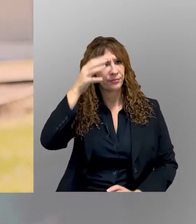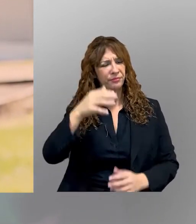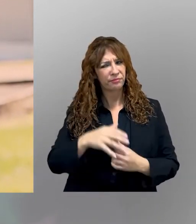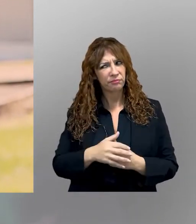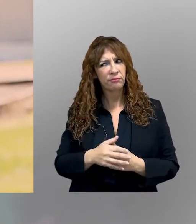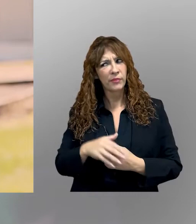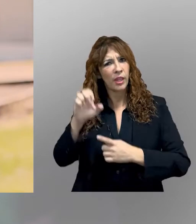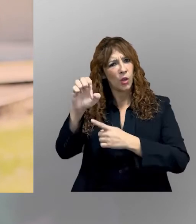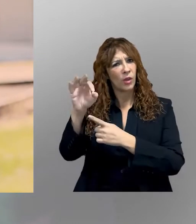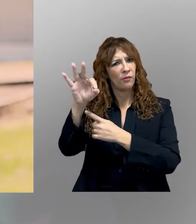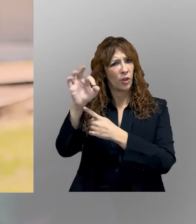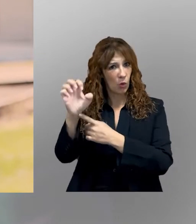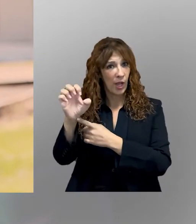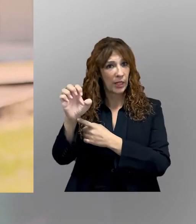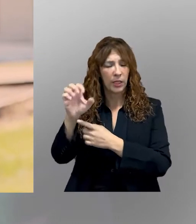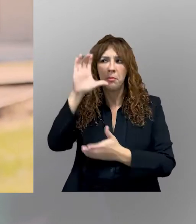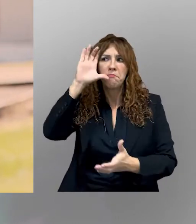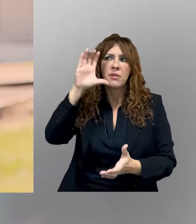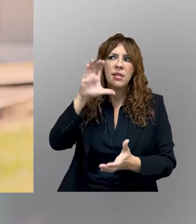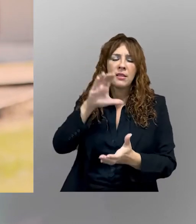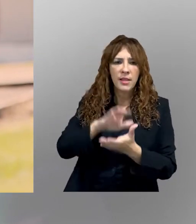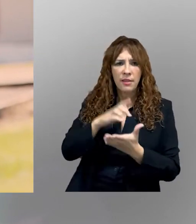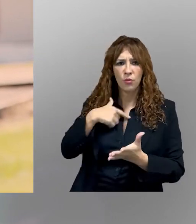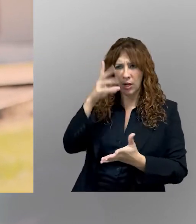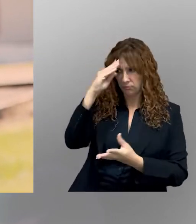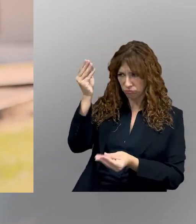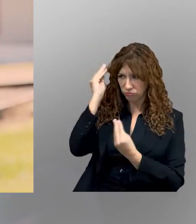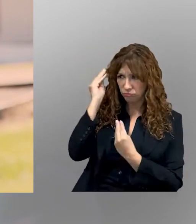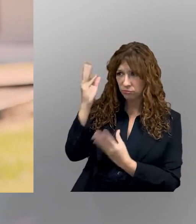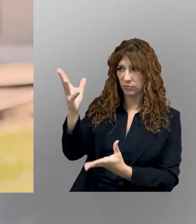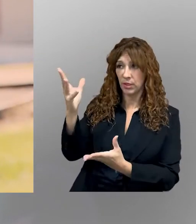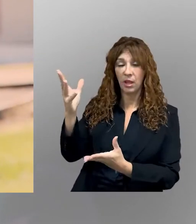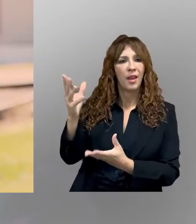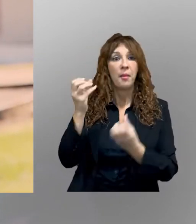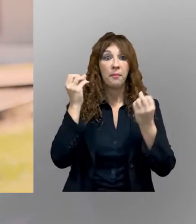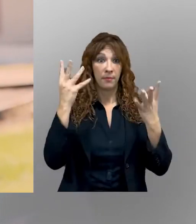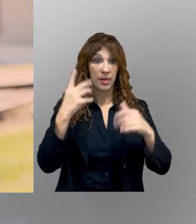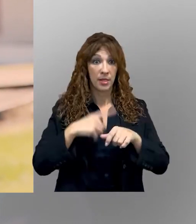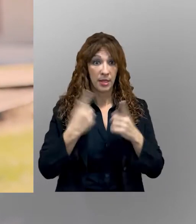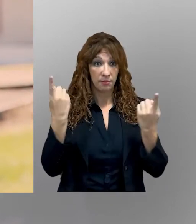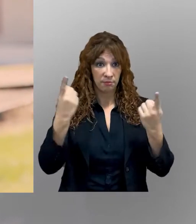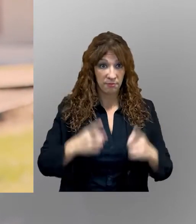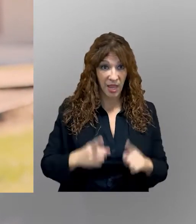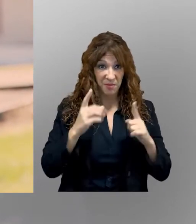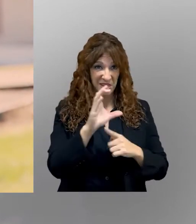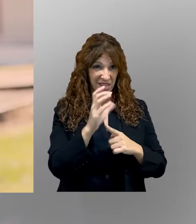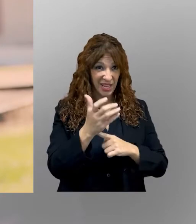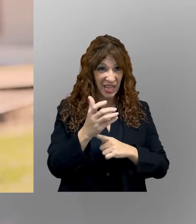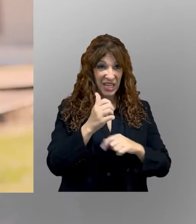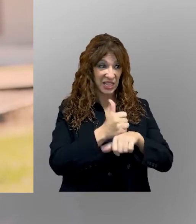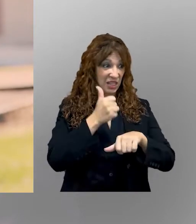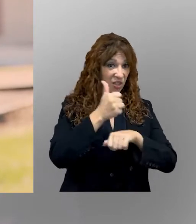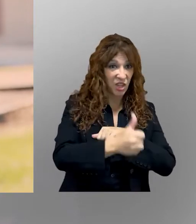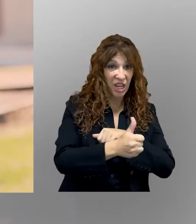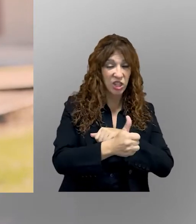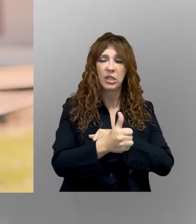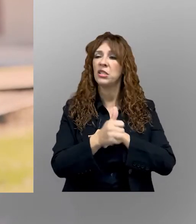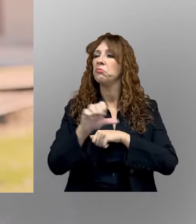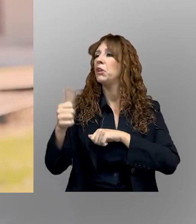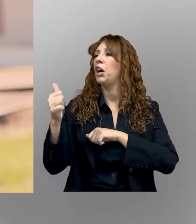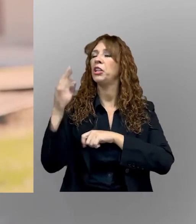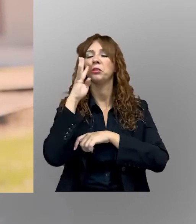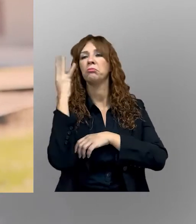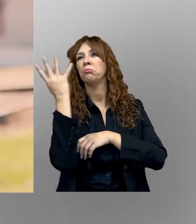as a parent, that Equip for Equality believed what I said, because many times these cases or